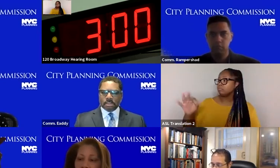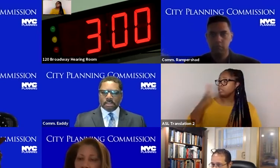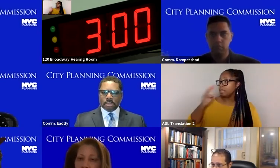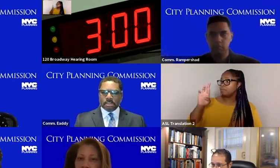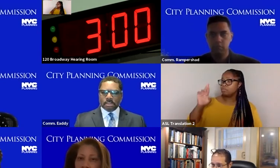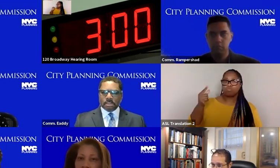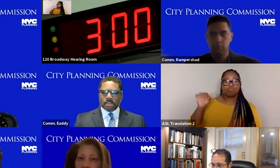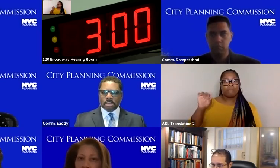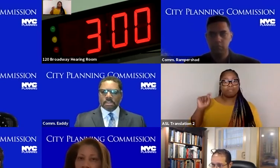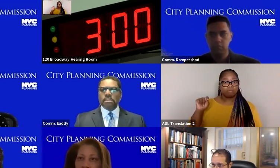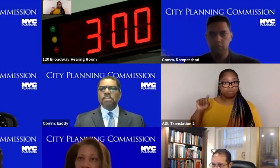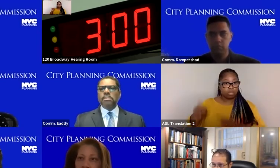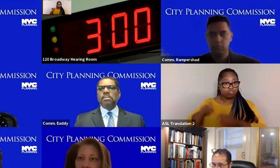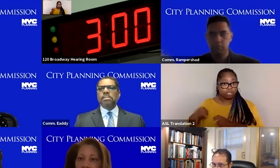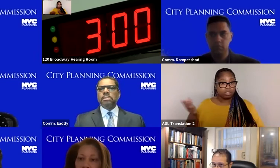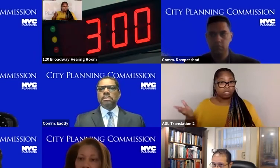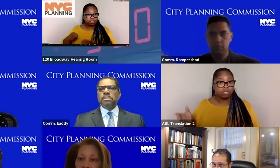Questions?